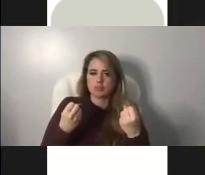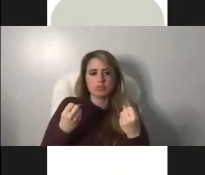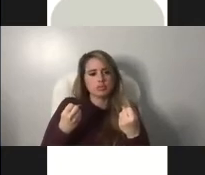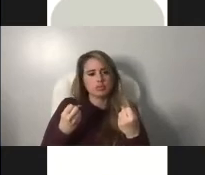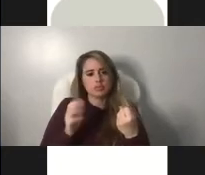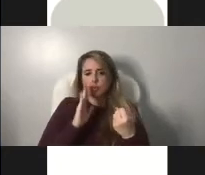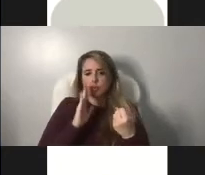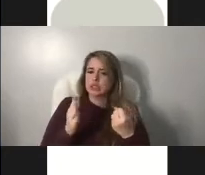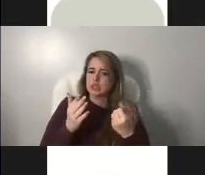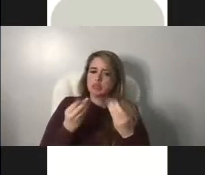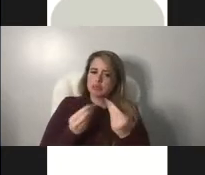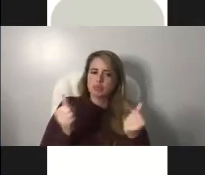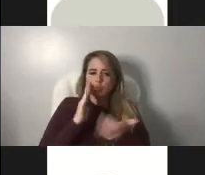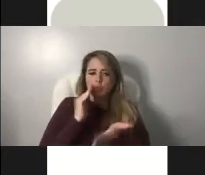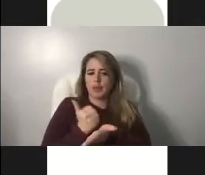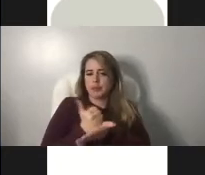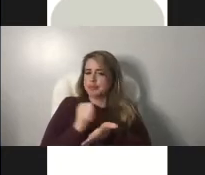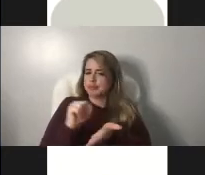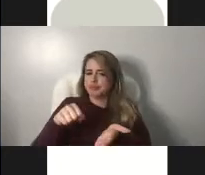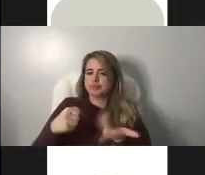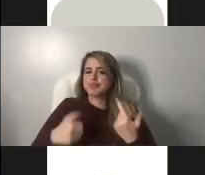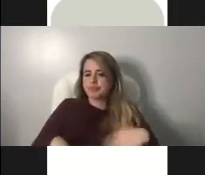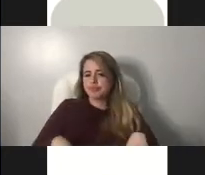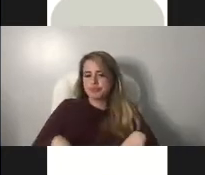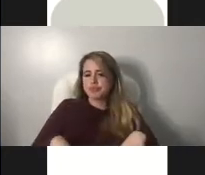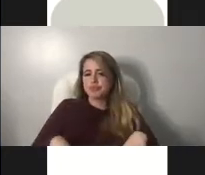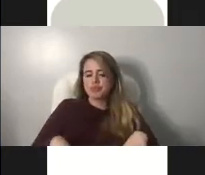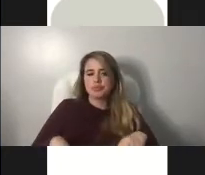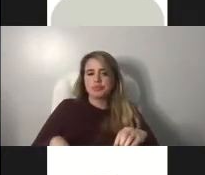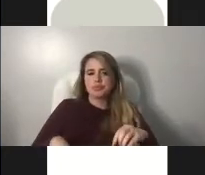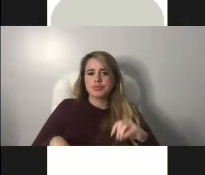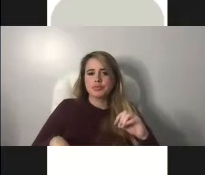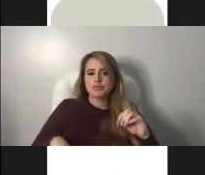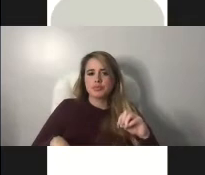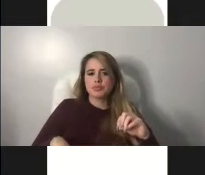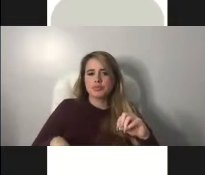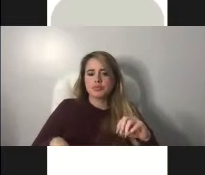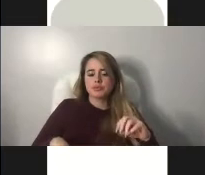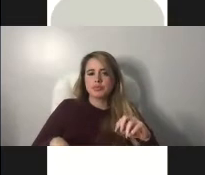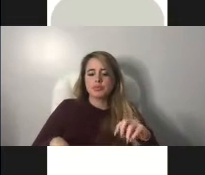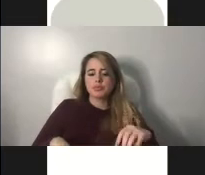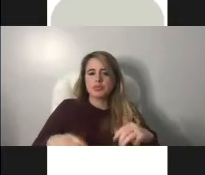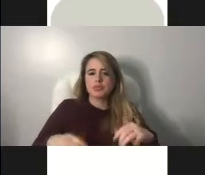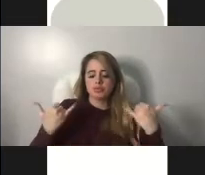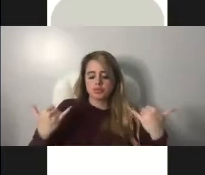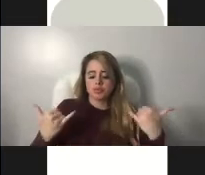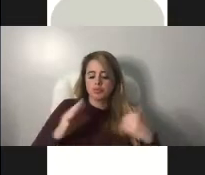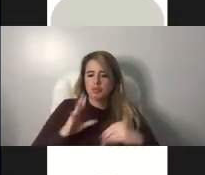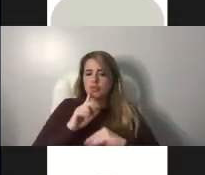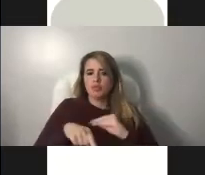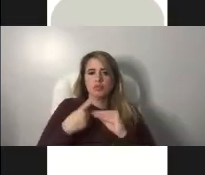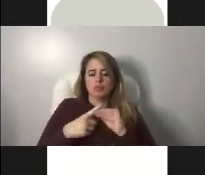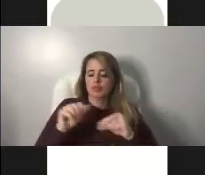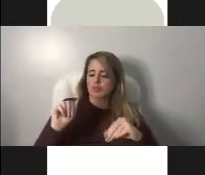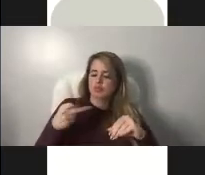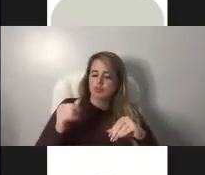certainty that this is a favorable treatment that will work or can work. What about